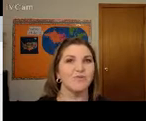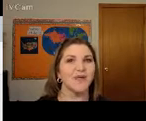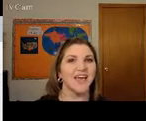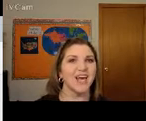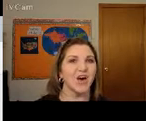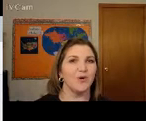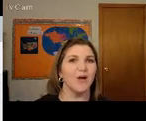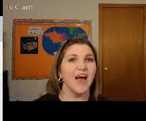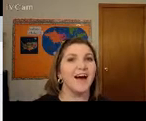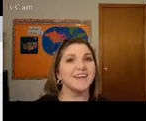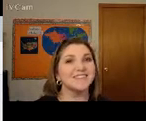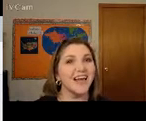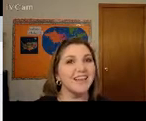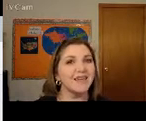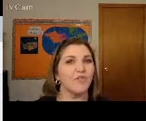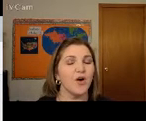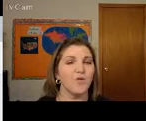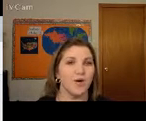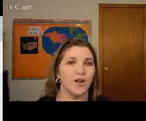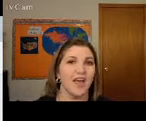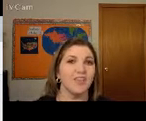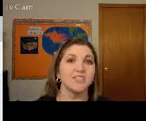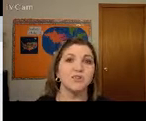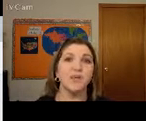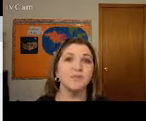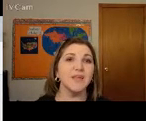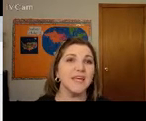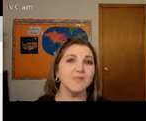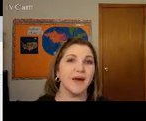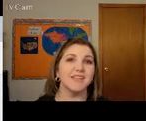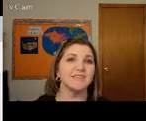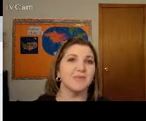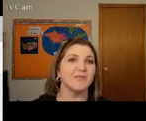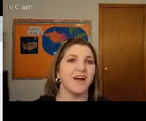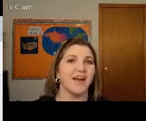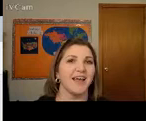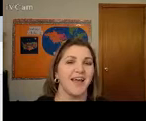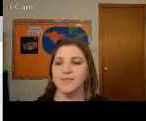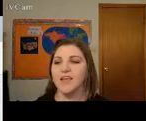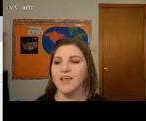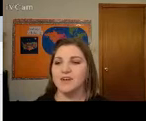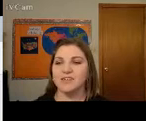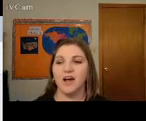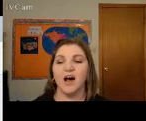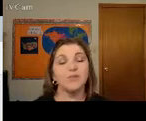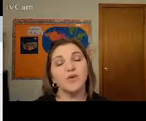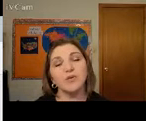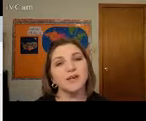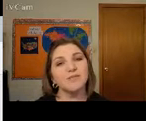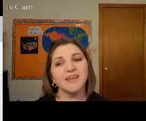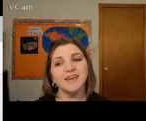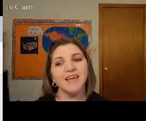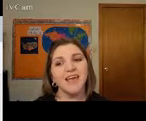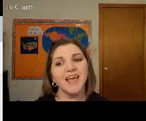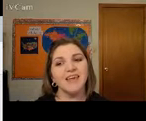you can play at home. I assigned them for homework and they should be completed by this coming Friday. There is a homophone